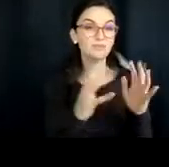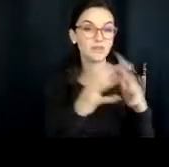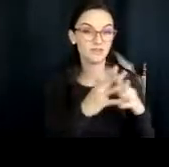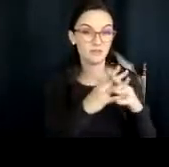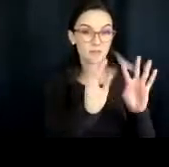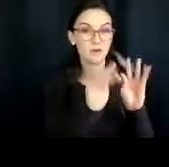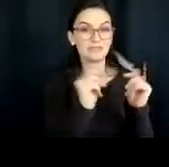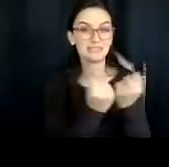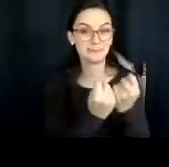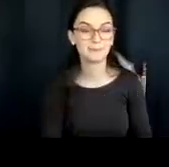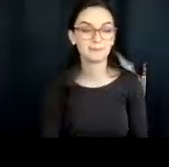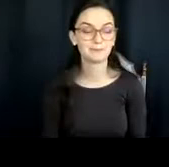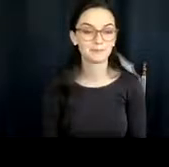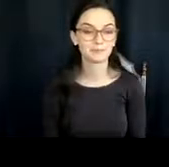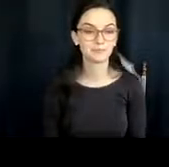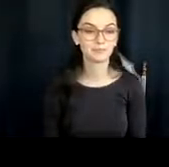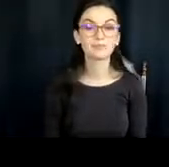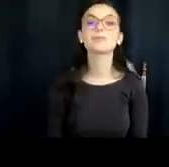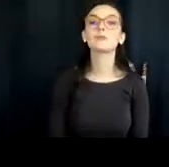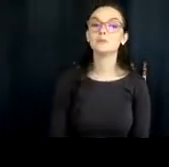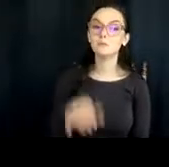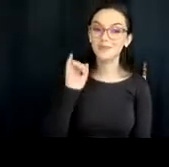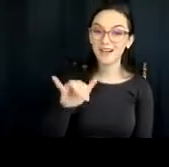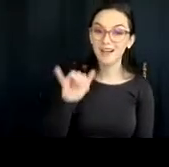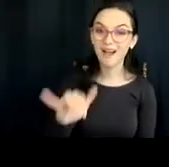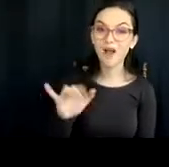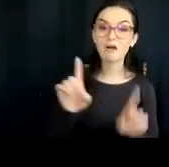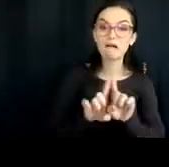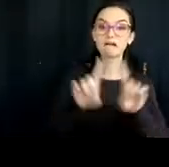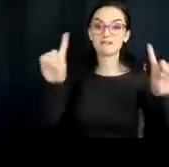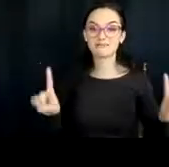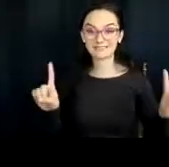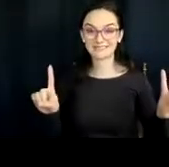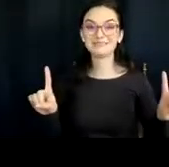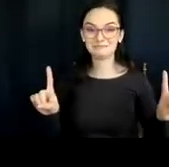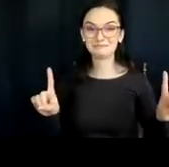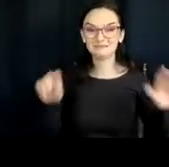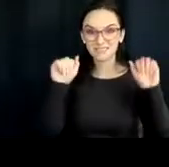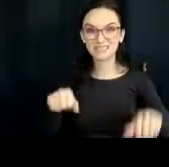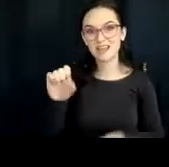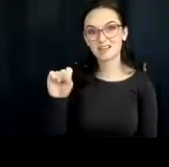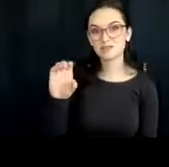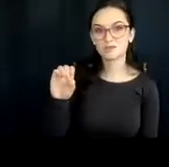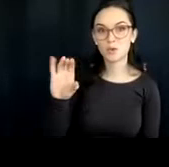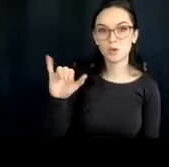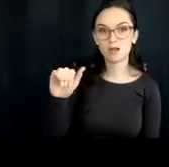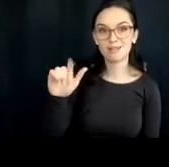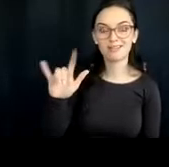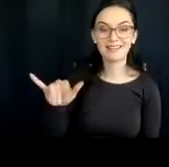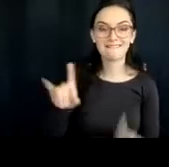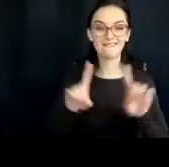All socially distanced. Yeah, all the seats are distanced. It's one of the few places where we